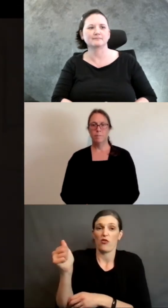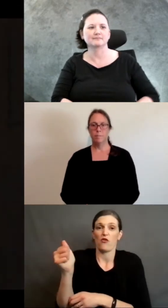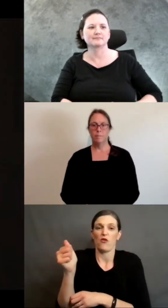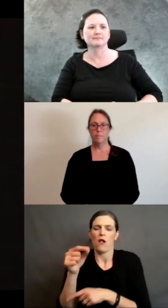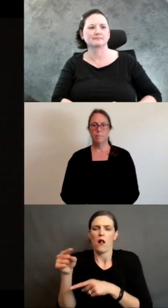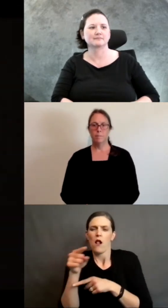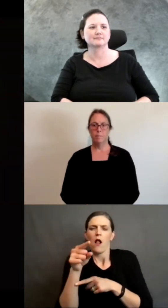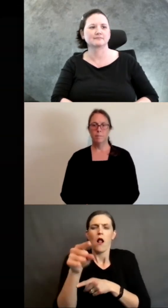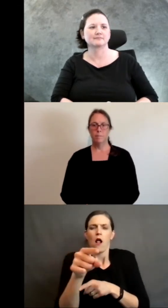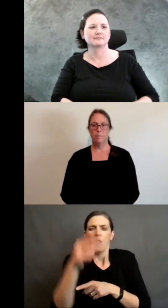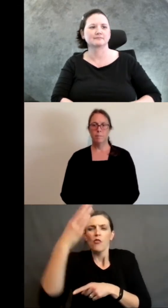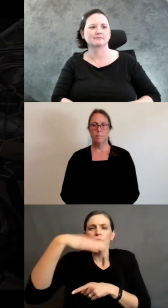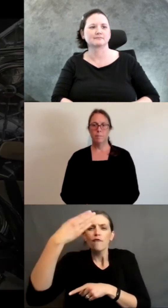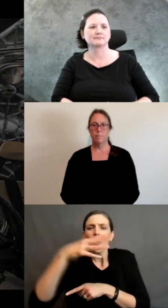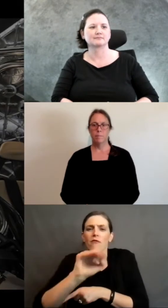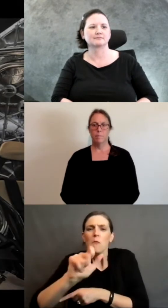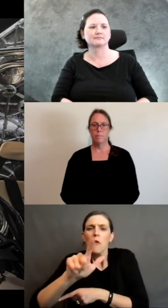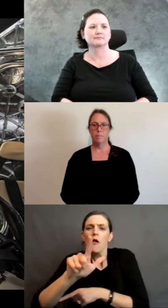the mall.